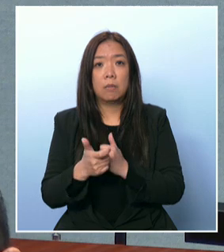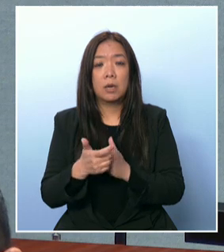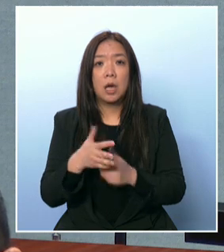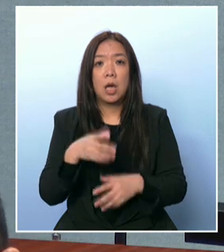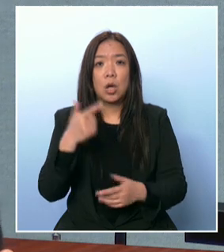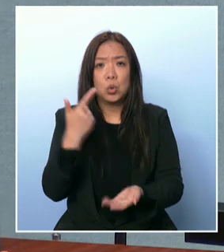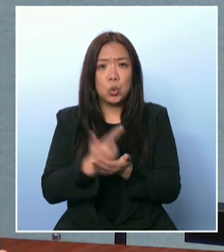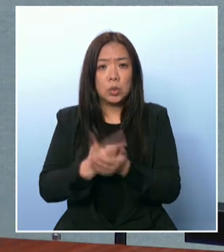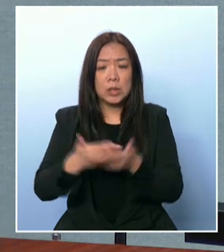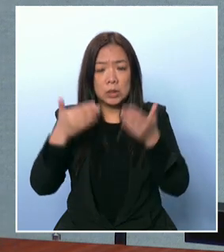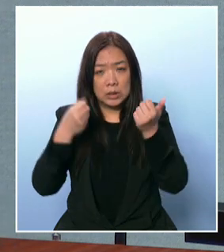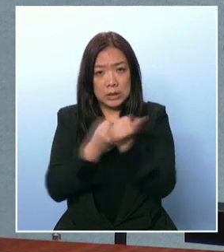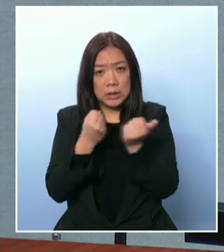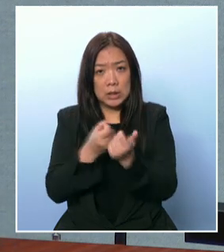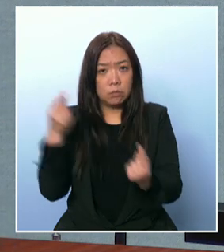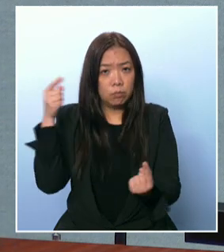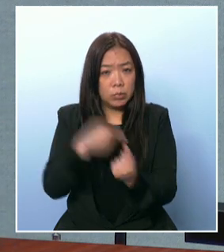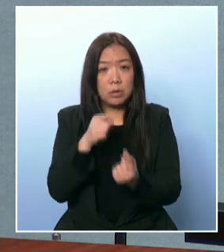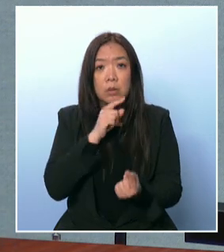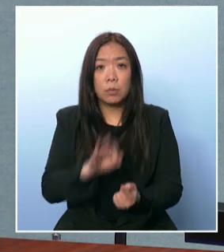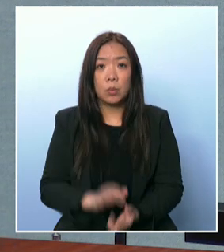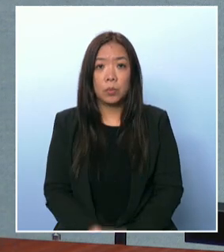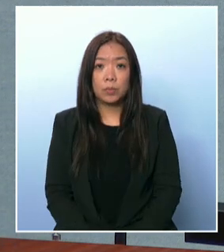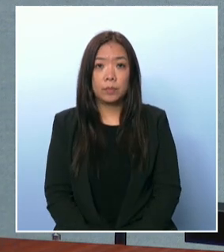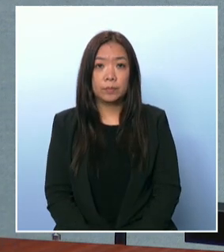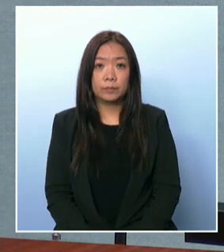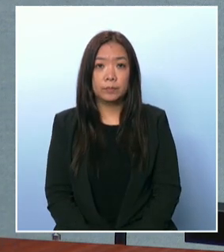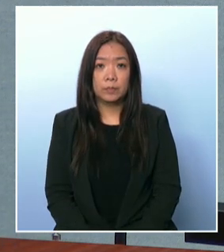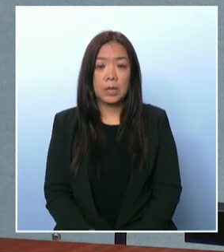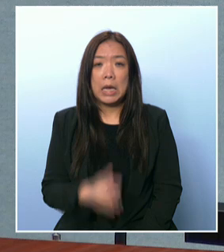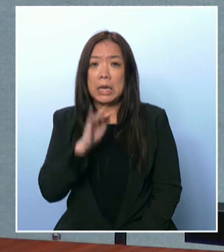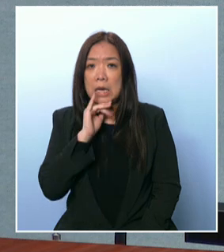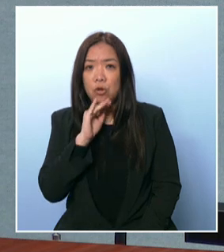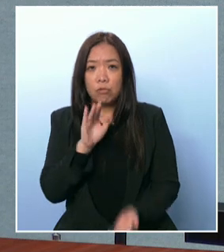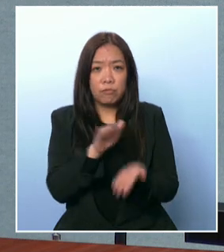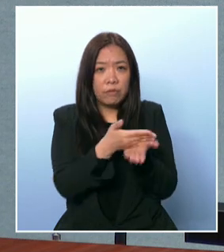Now, does the CMDF offer dedicated support or specified support to